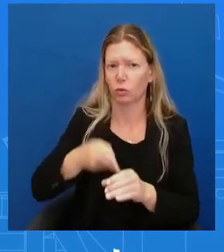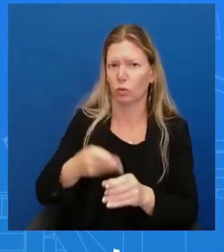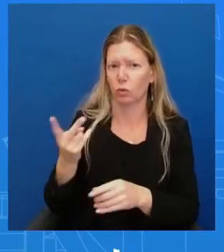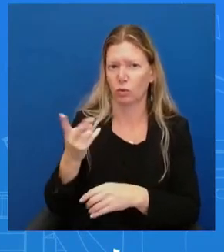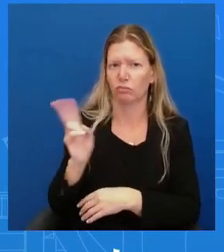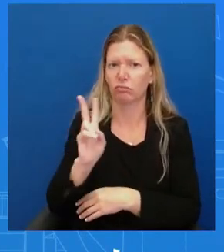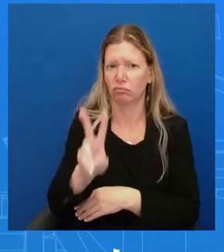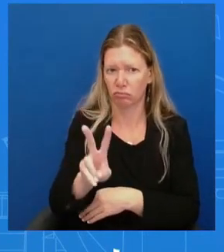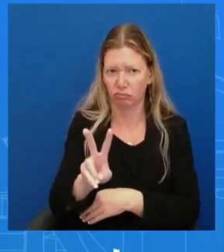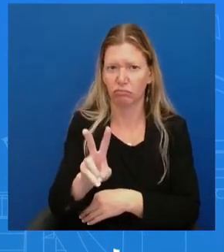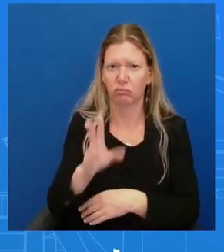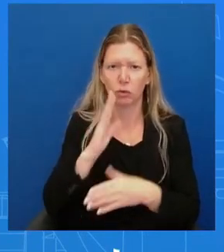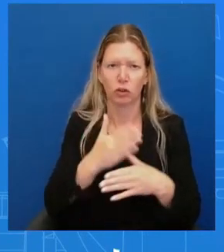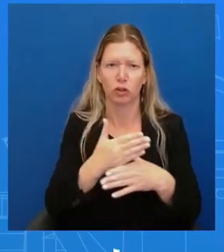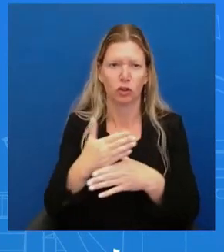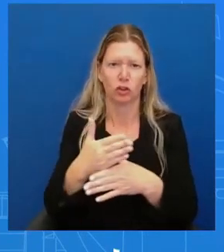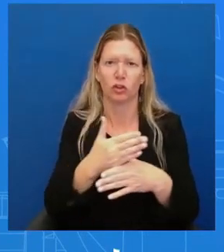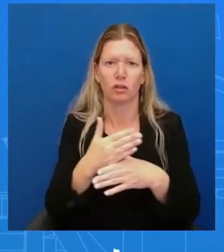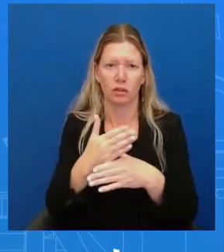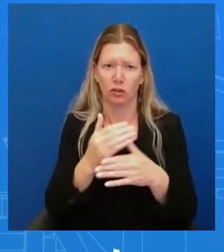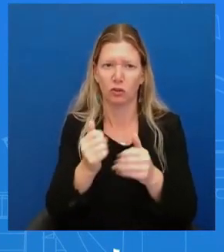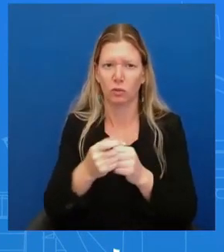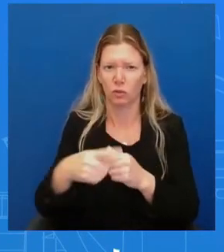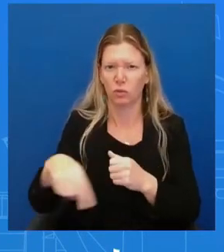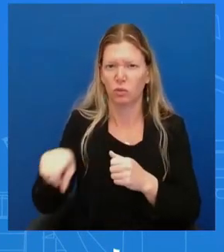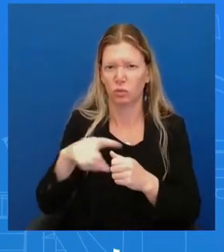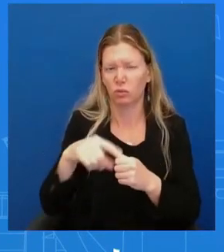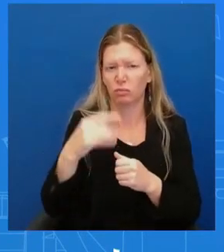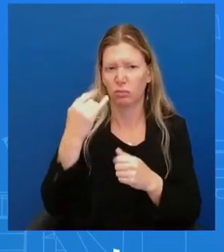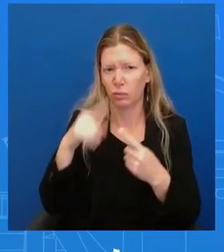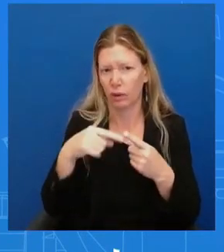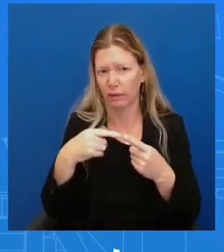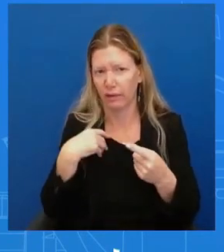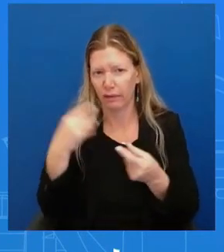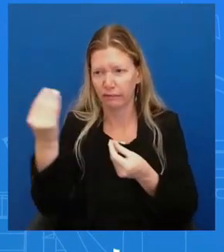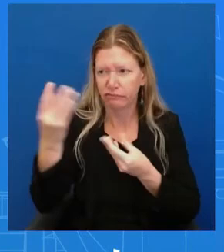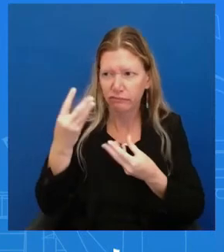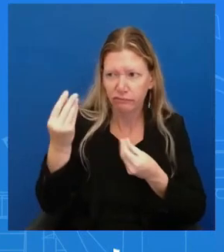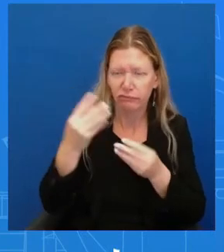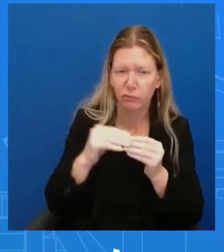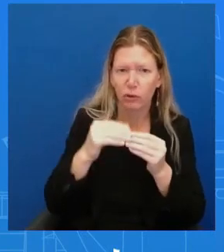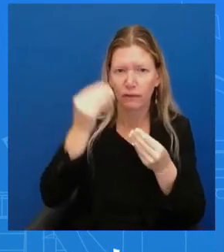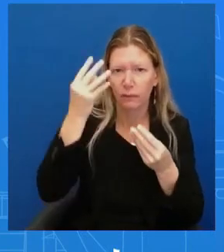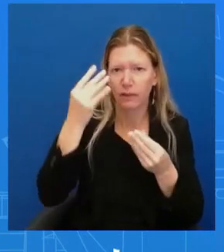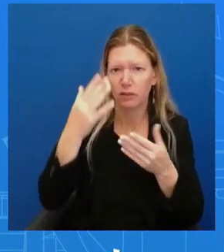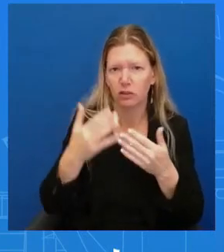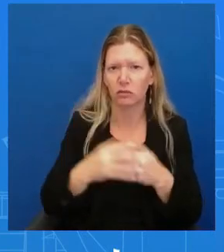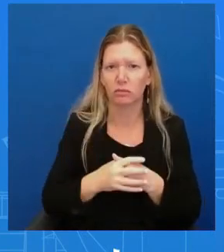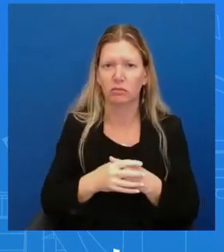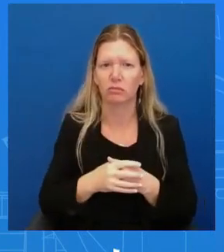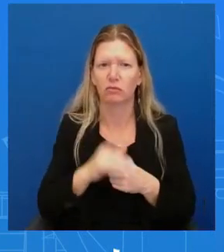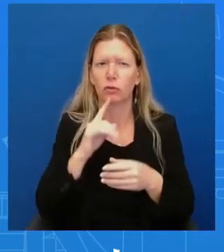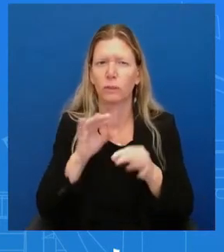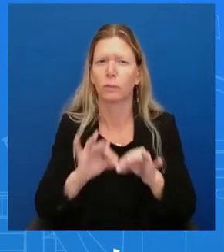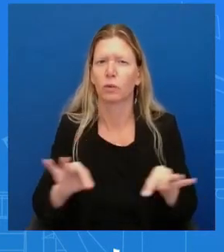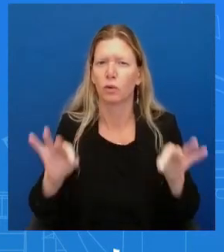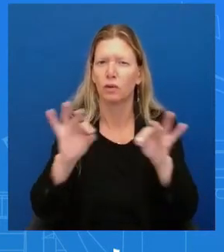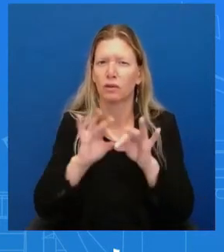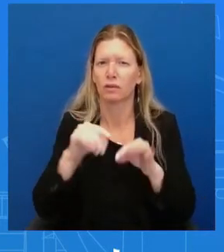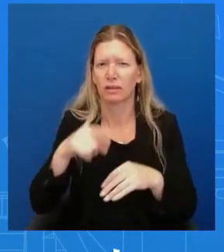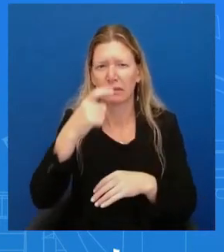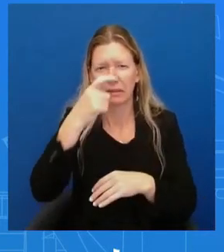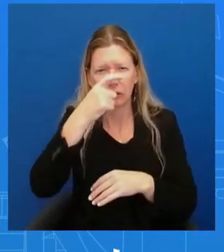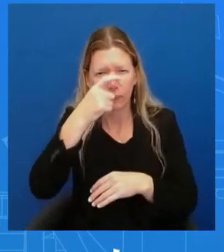think it's important for when something like this, when something this traumatic, 6 people died, a community is affected by